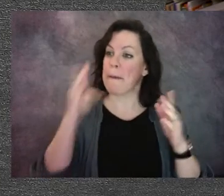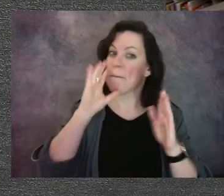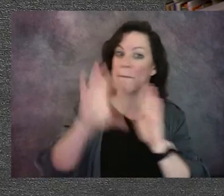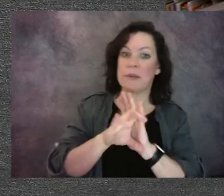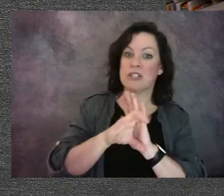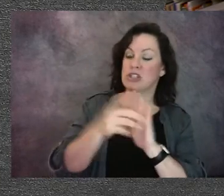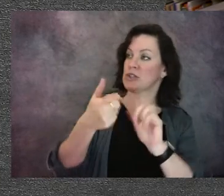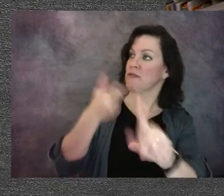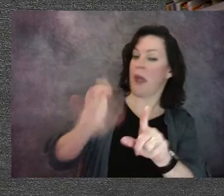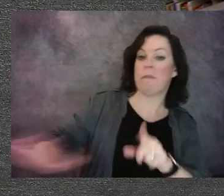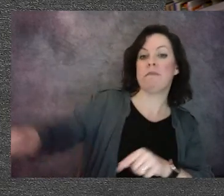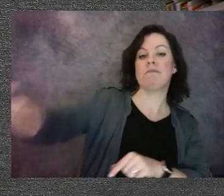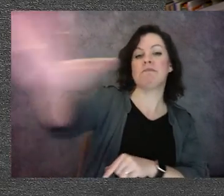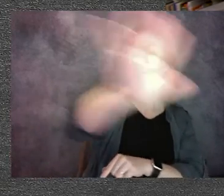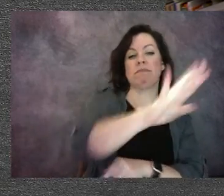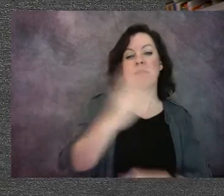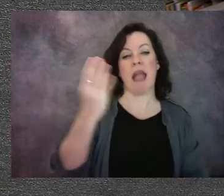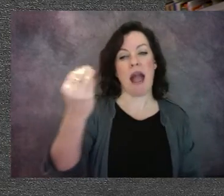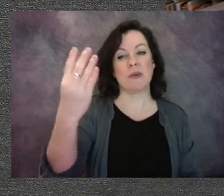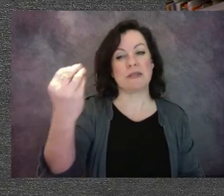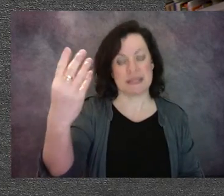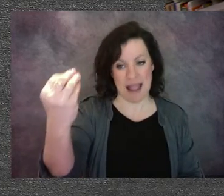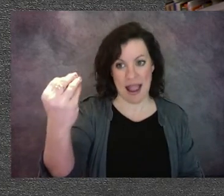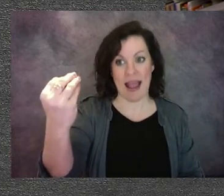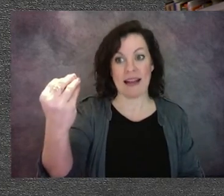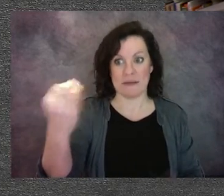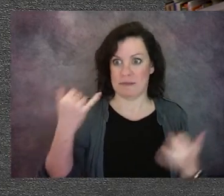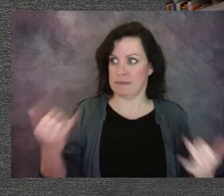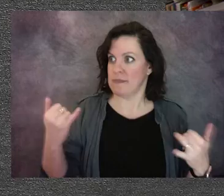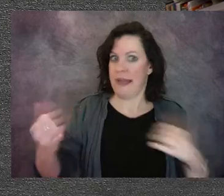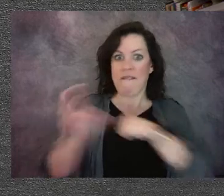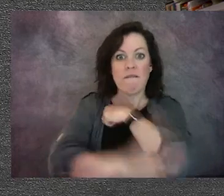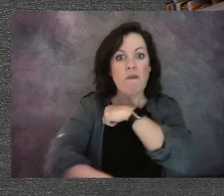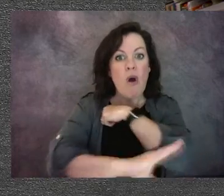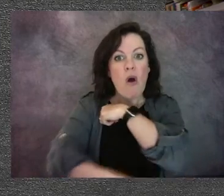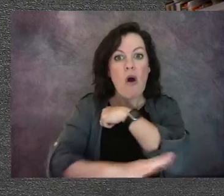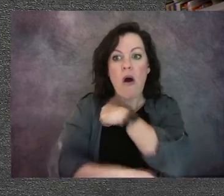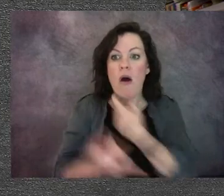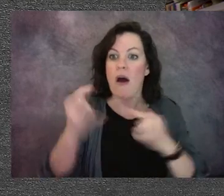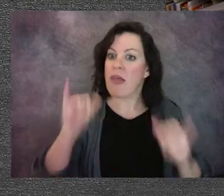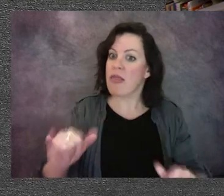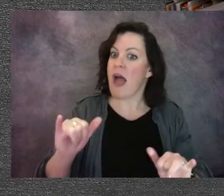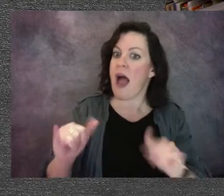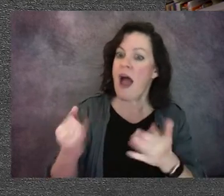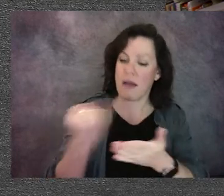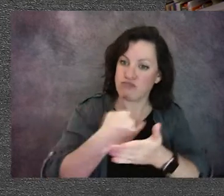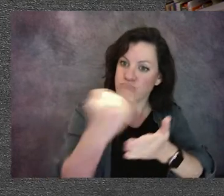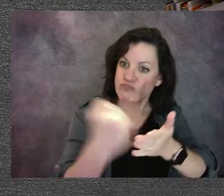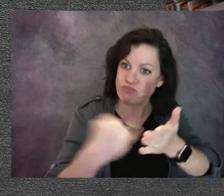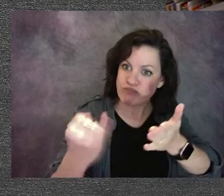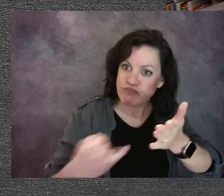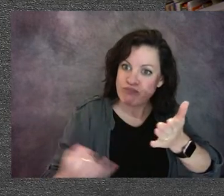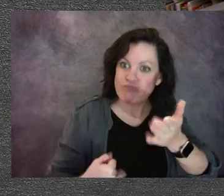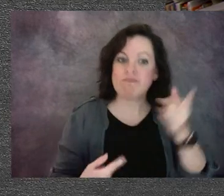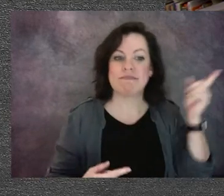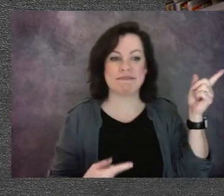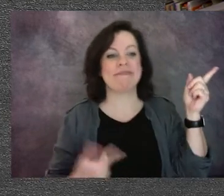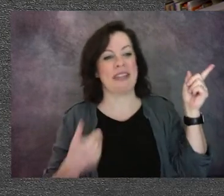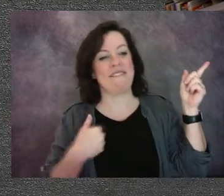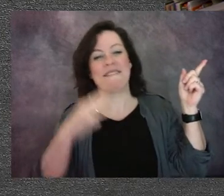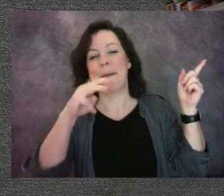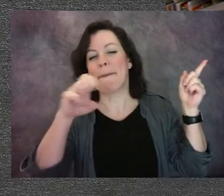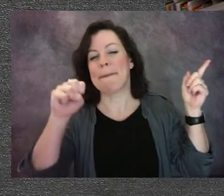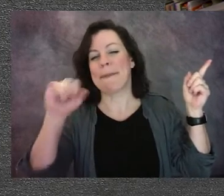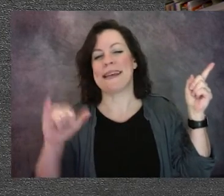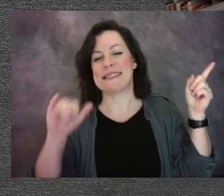a picture. Of outside. Of outside. So here's our fall landscape here. Where did you get this from? Oh, that's just our